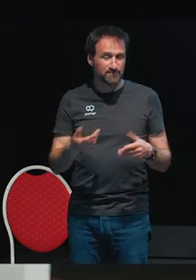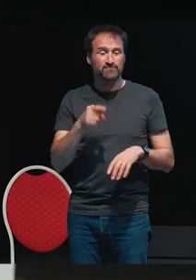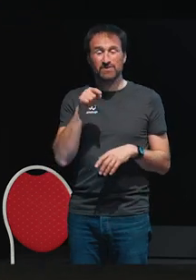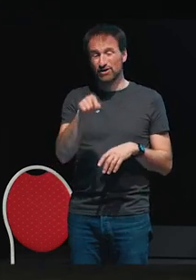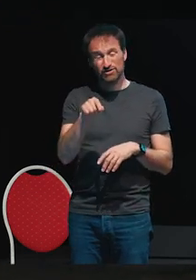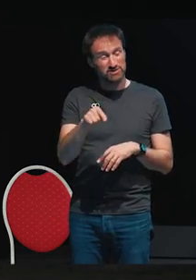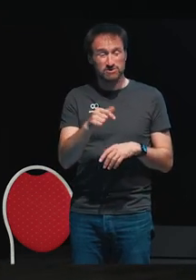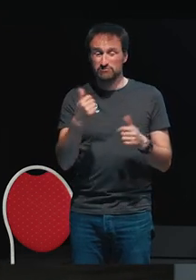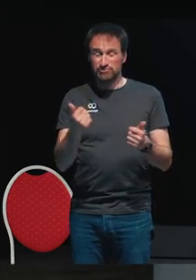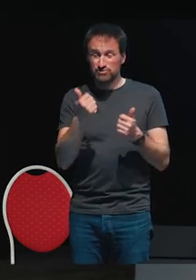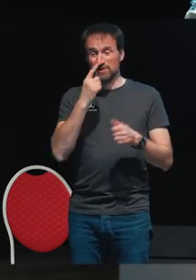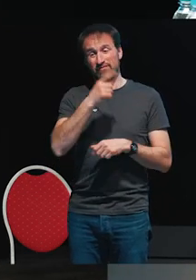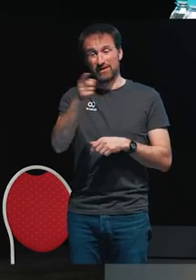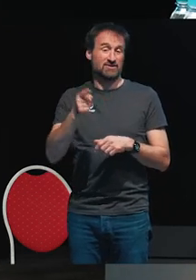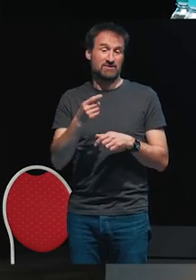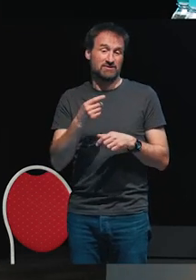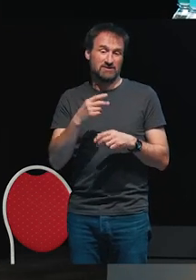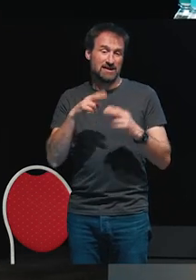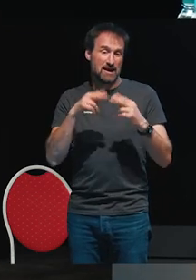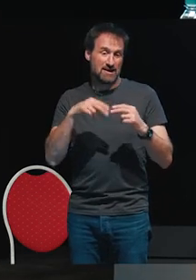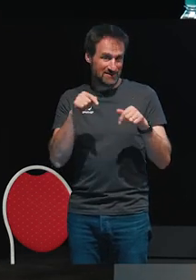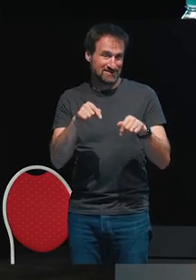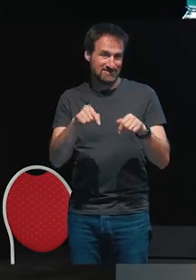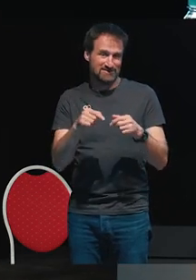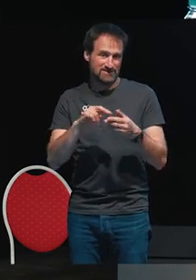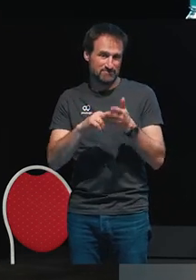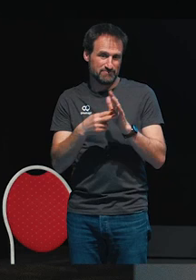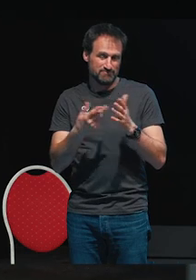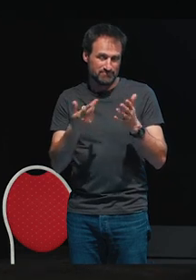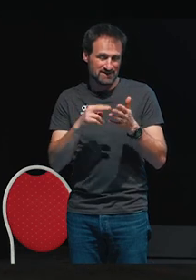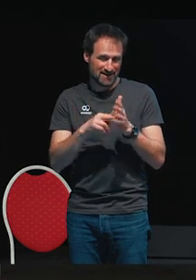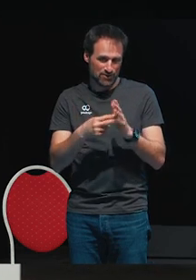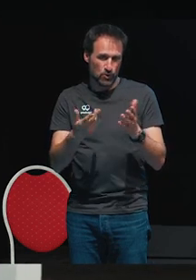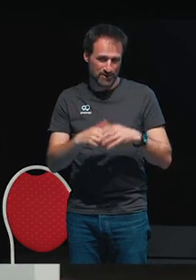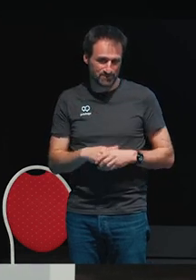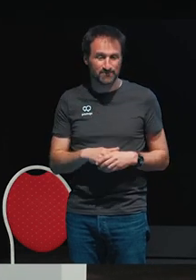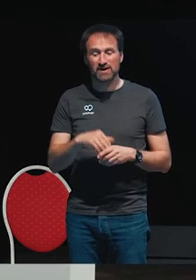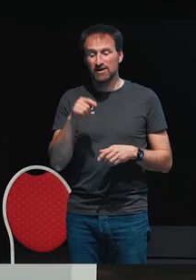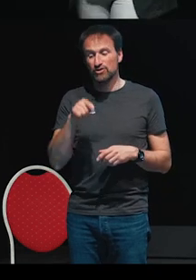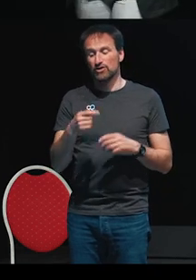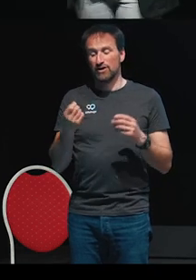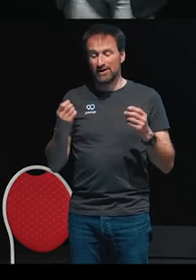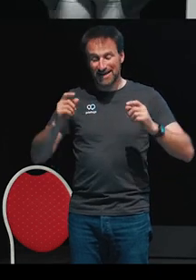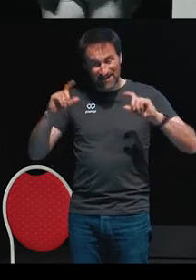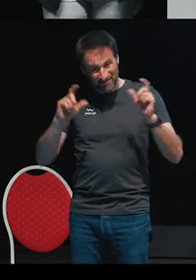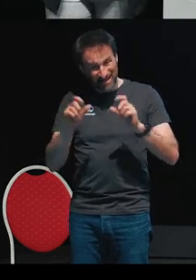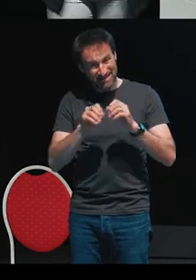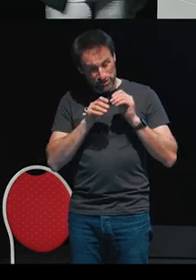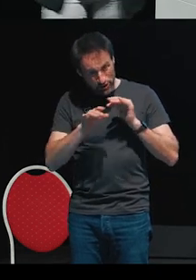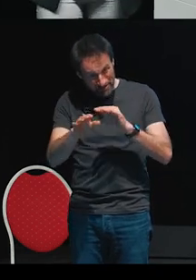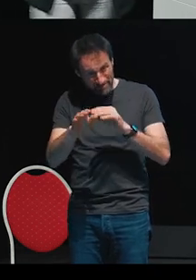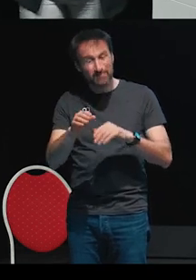good to get familiar with. So event stream would give you the extra mile in order to do this